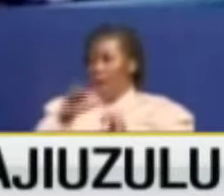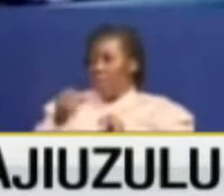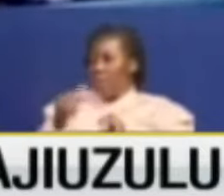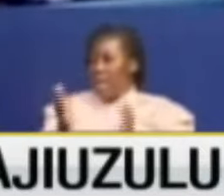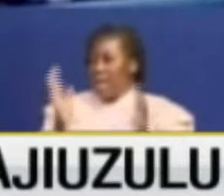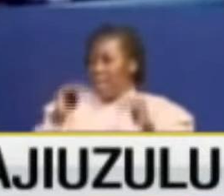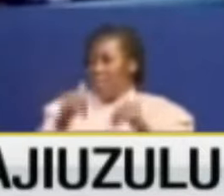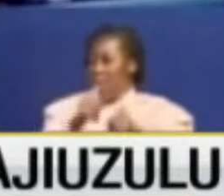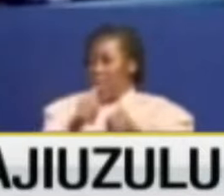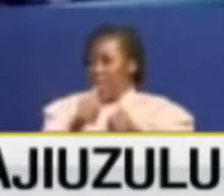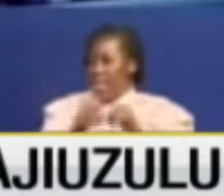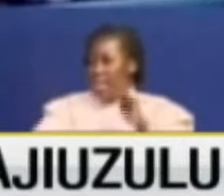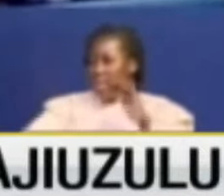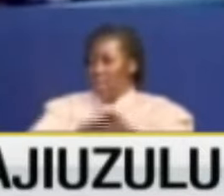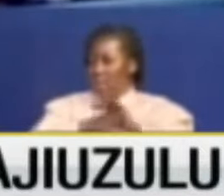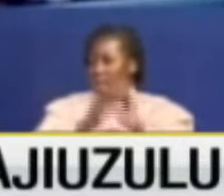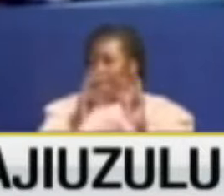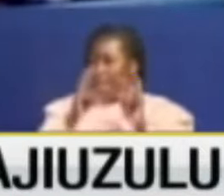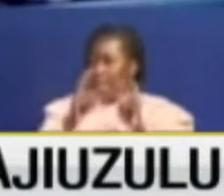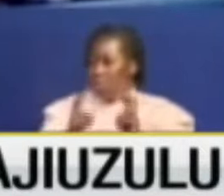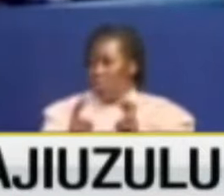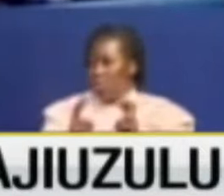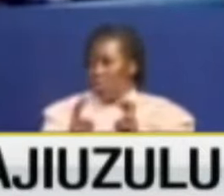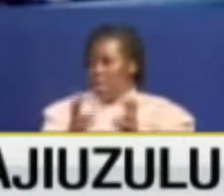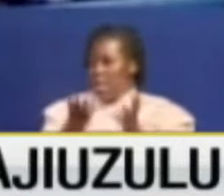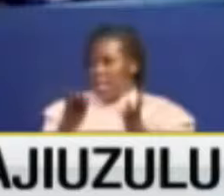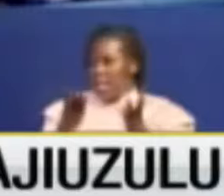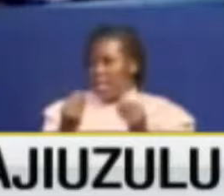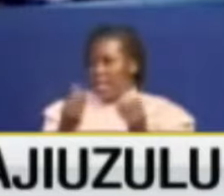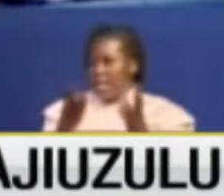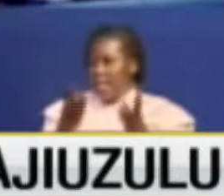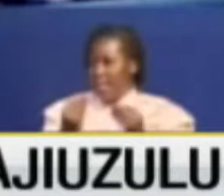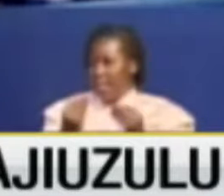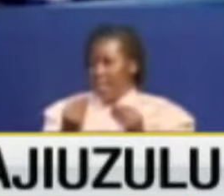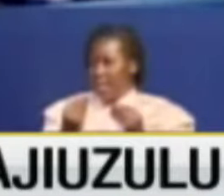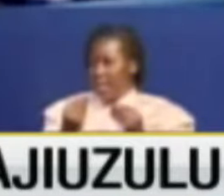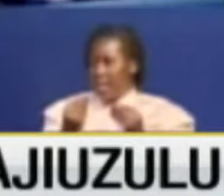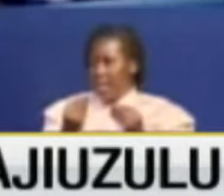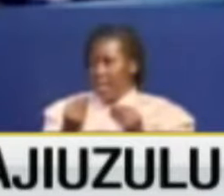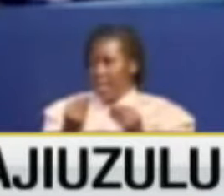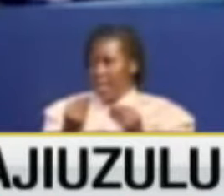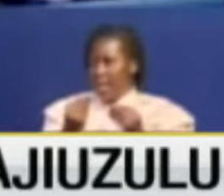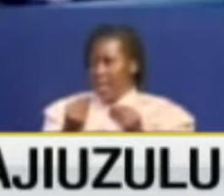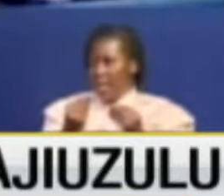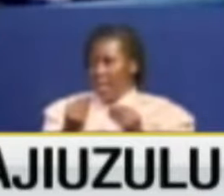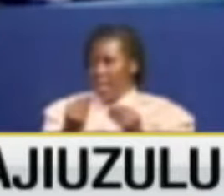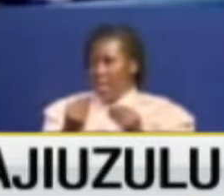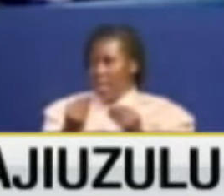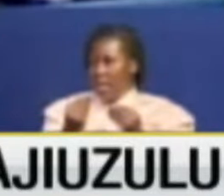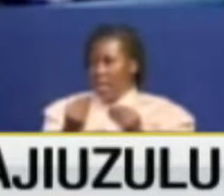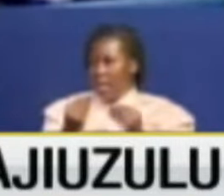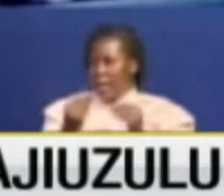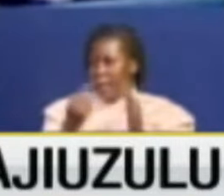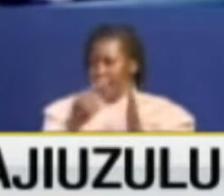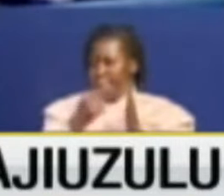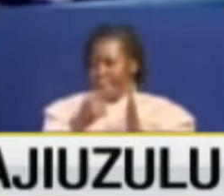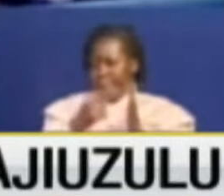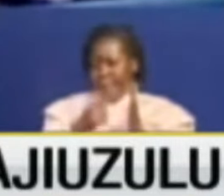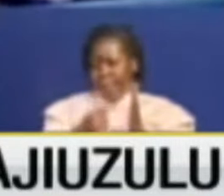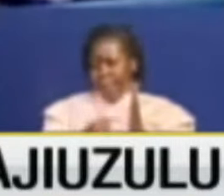which essentially is the impeachment motion, is simply and squarely a manifesto of lies.